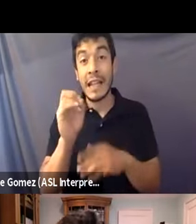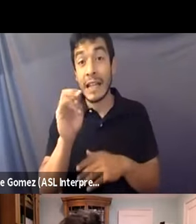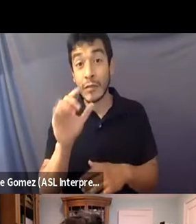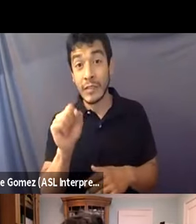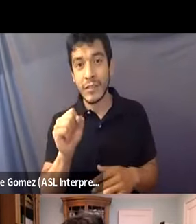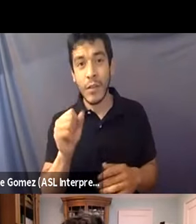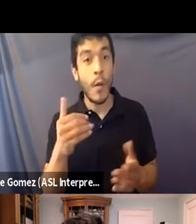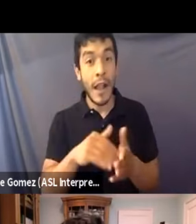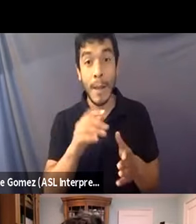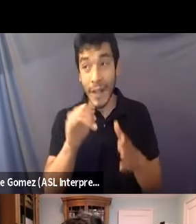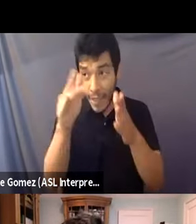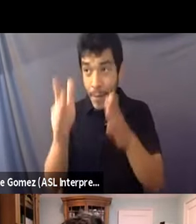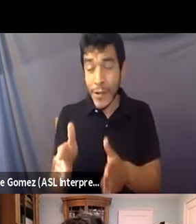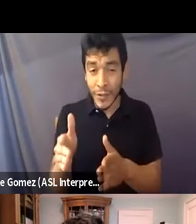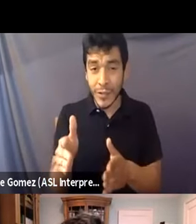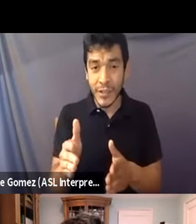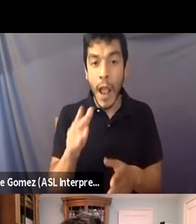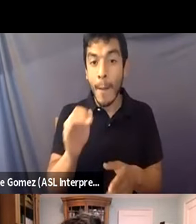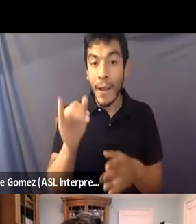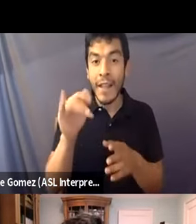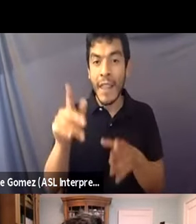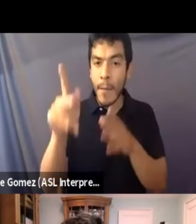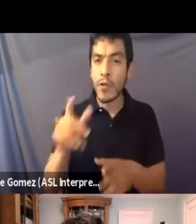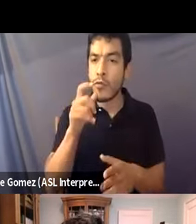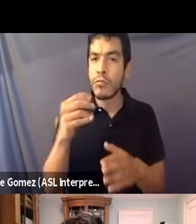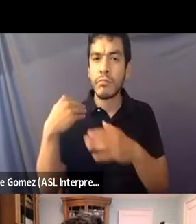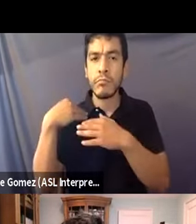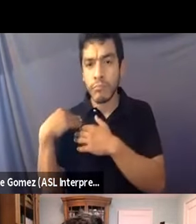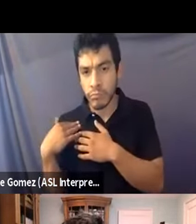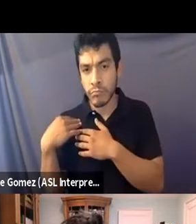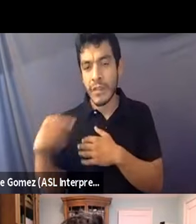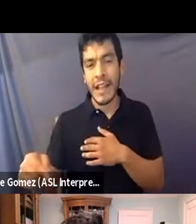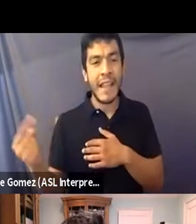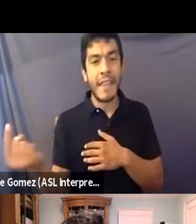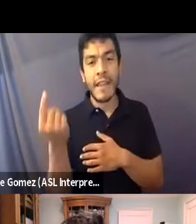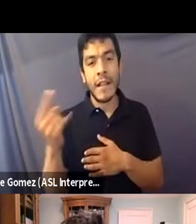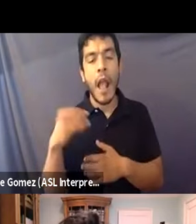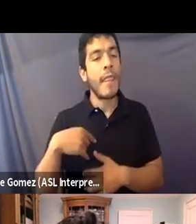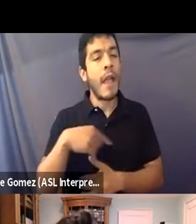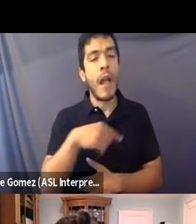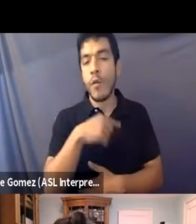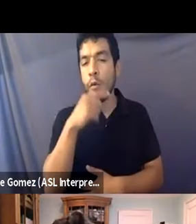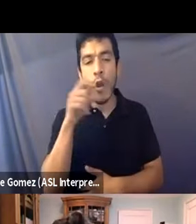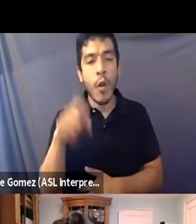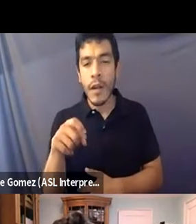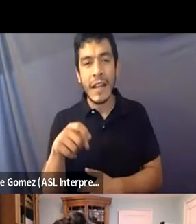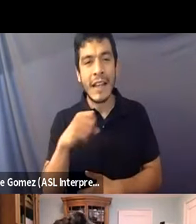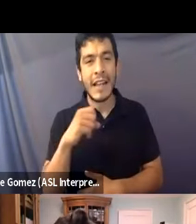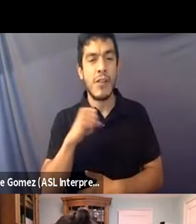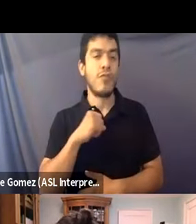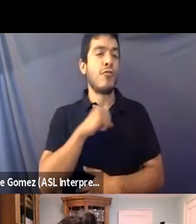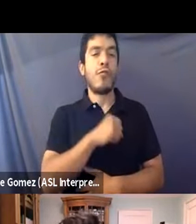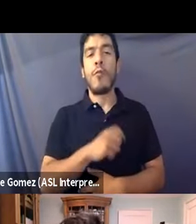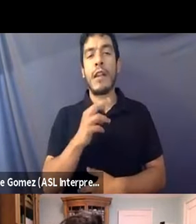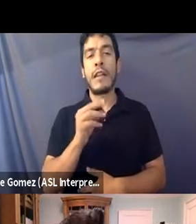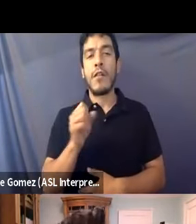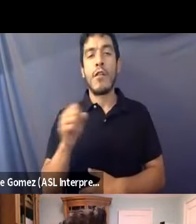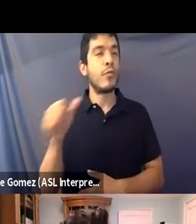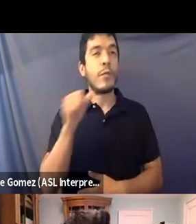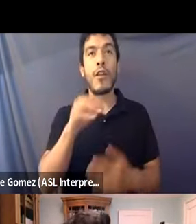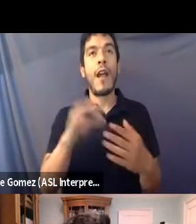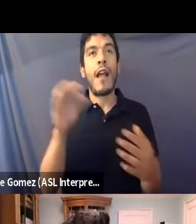be the person, the accountability person, that this is something that we don't need superheroes. We don't elect messiahs, that this is